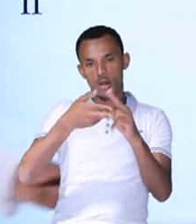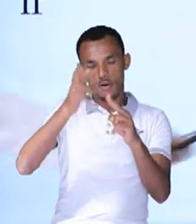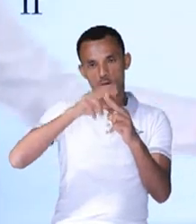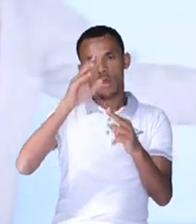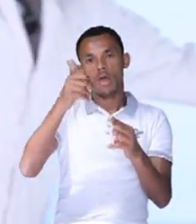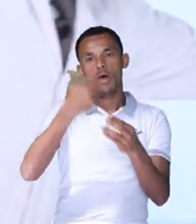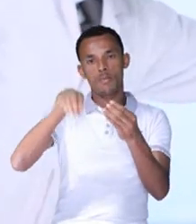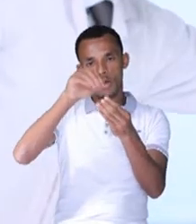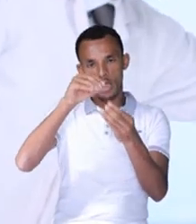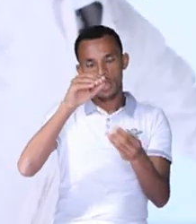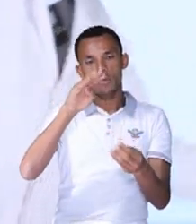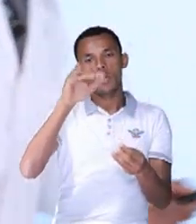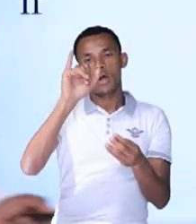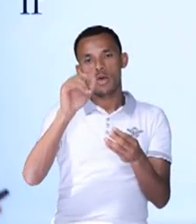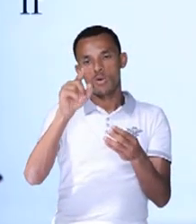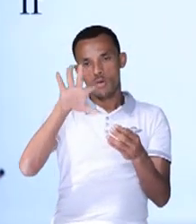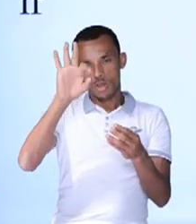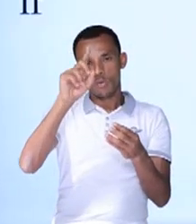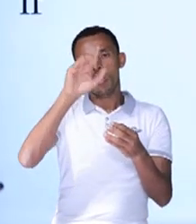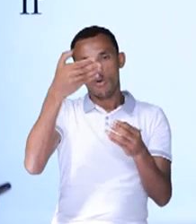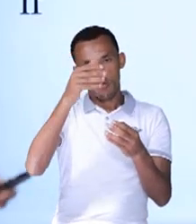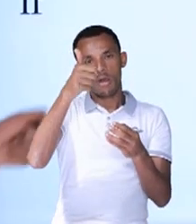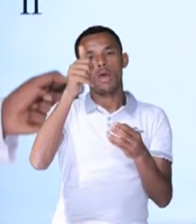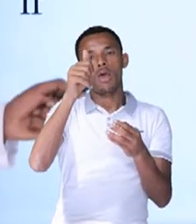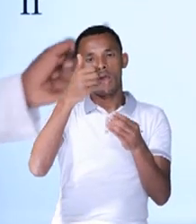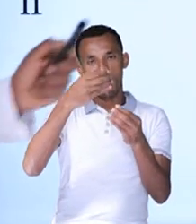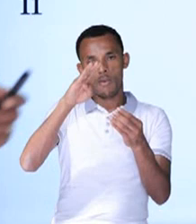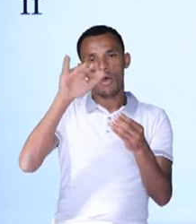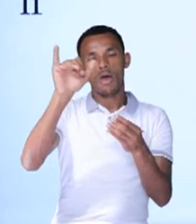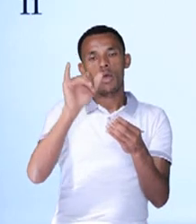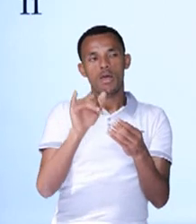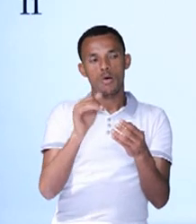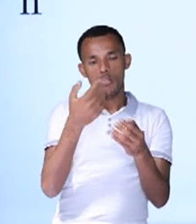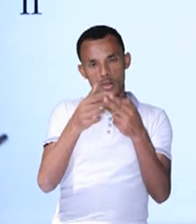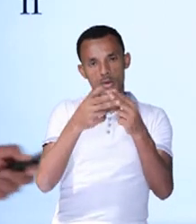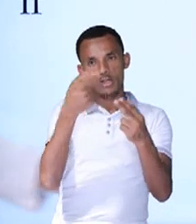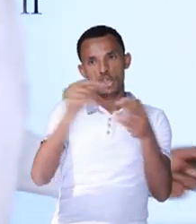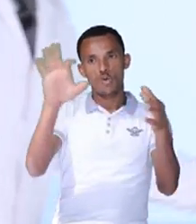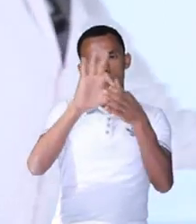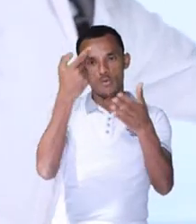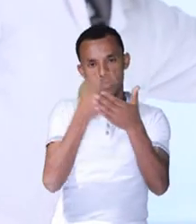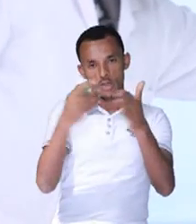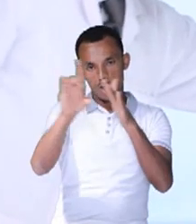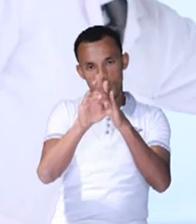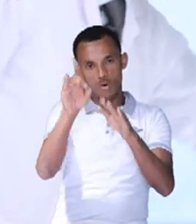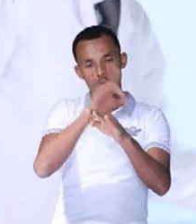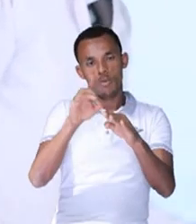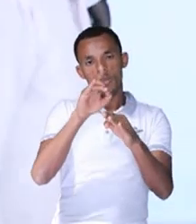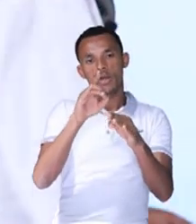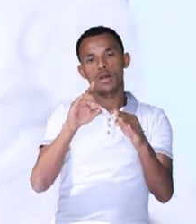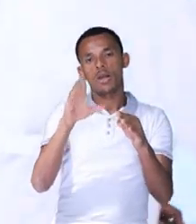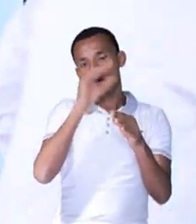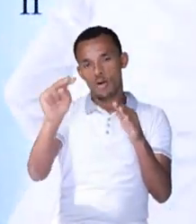plus bi? You can give 1 over a plus bi. When you are multiplying by the conjugate of the denominator, both the numerator